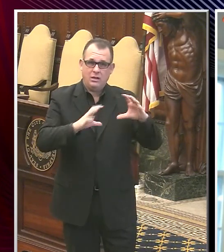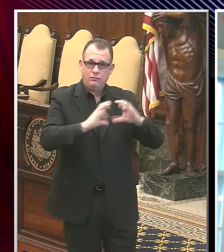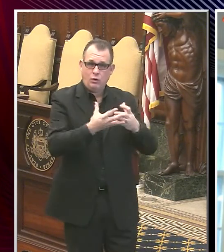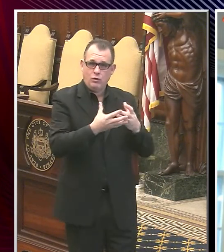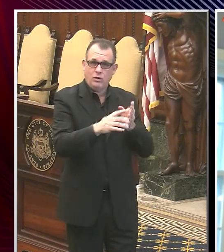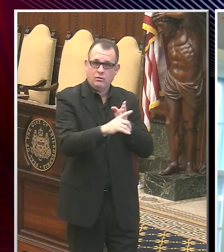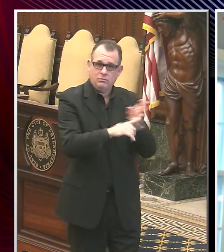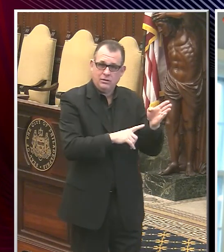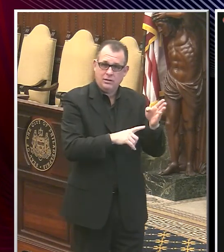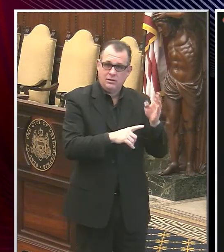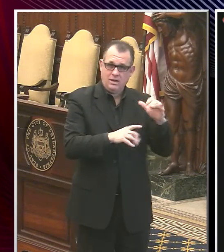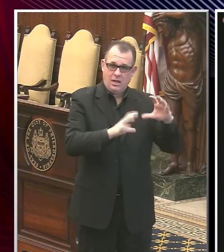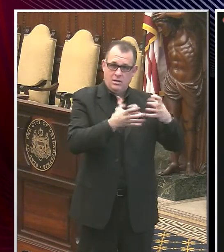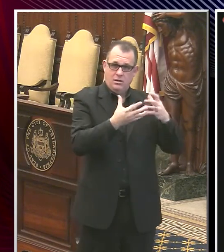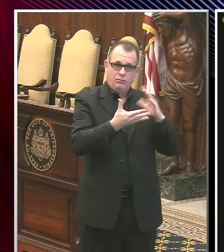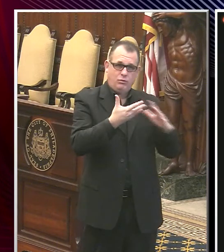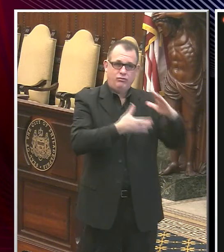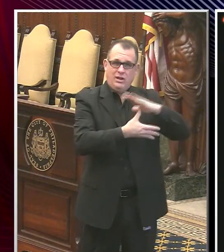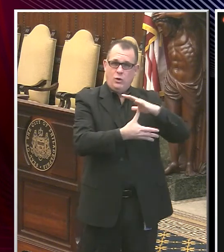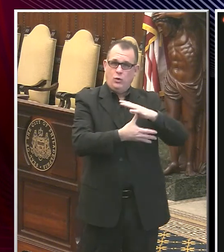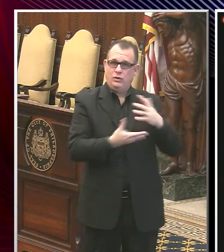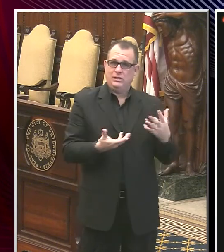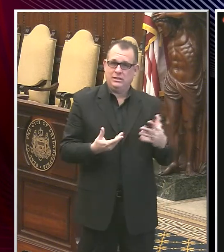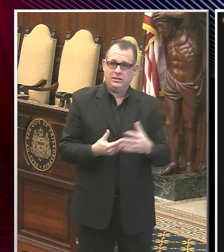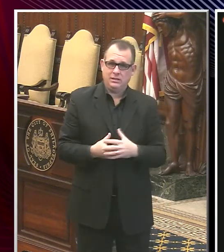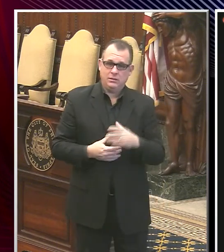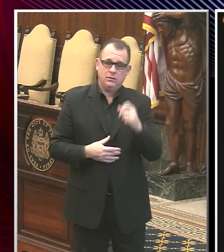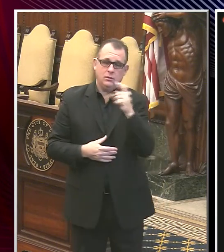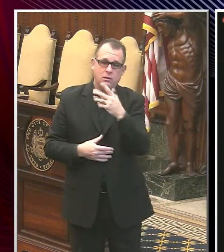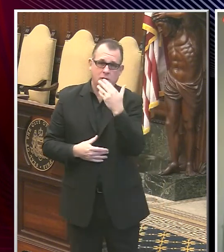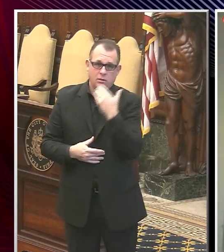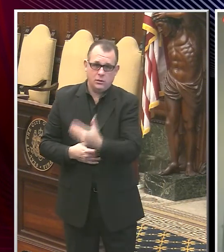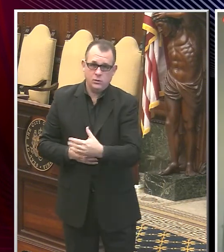that industry as a whole. Okay, thank you.